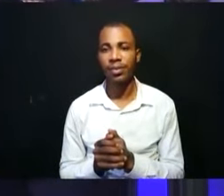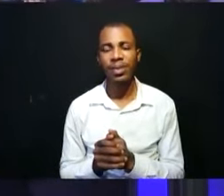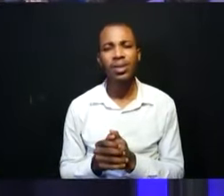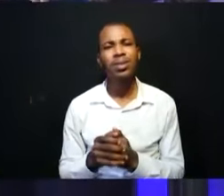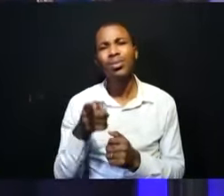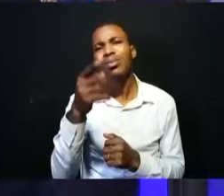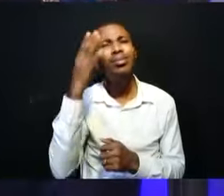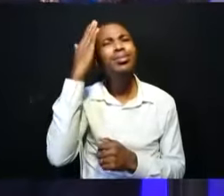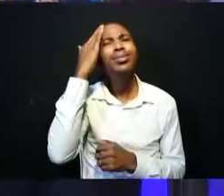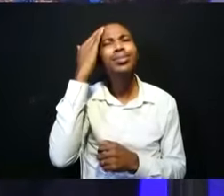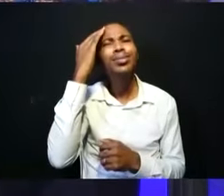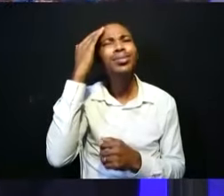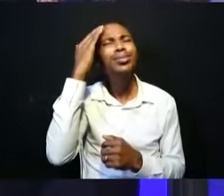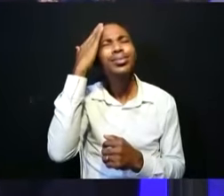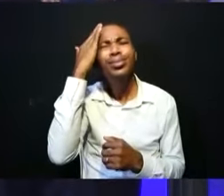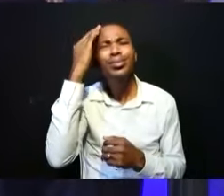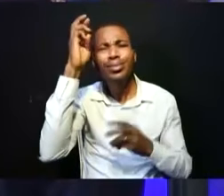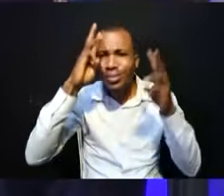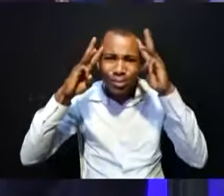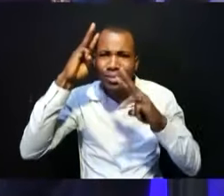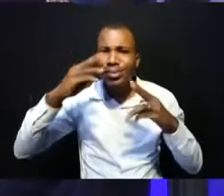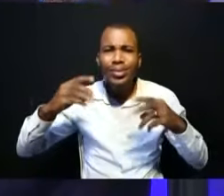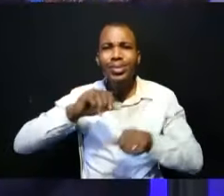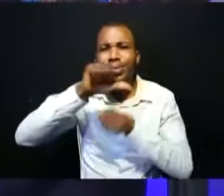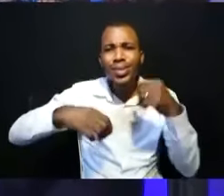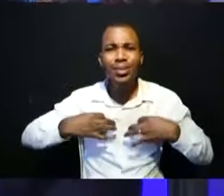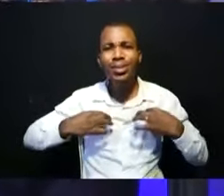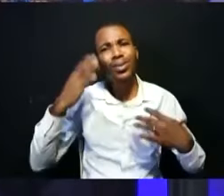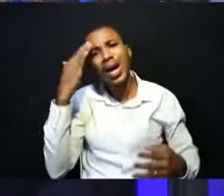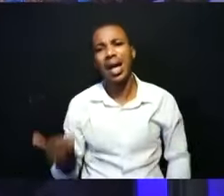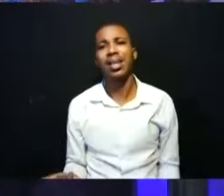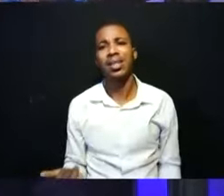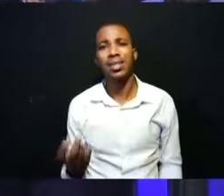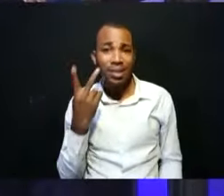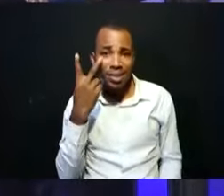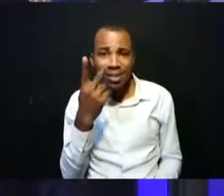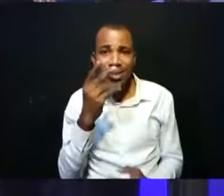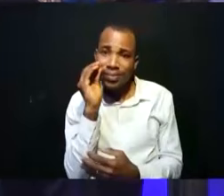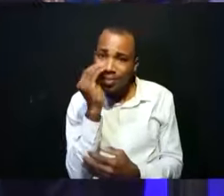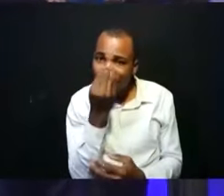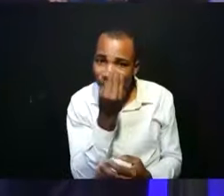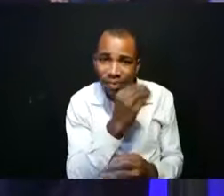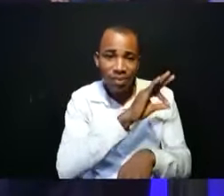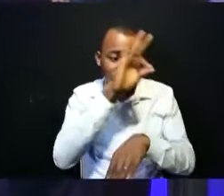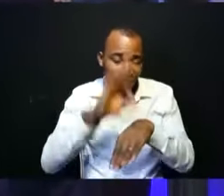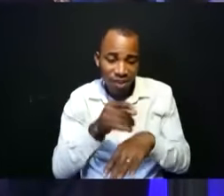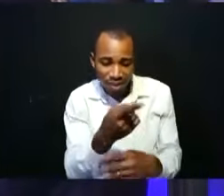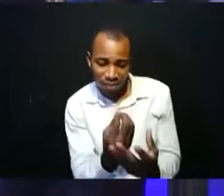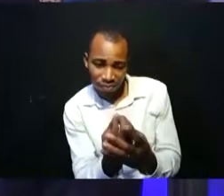why do you worry about clothes? See how the flowers of the field